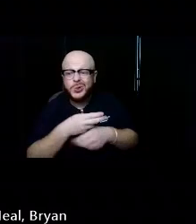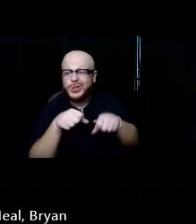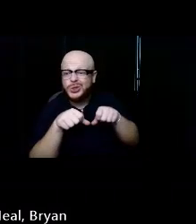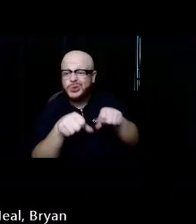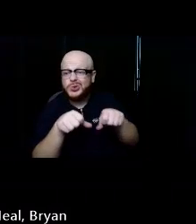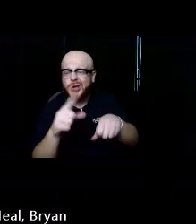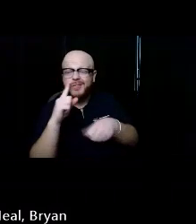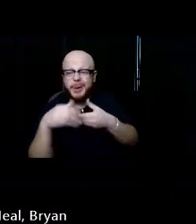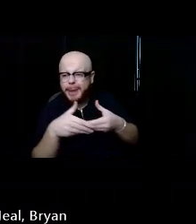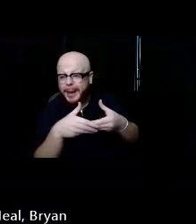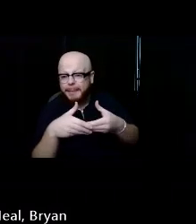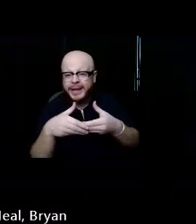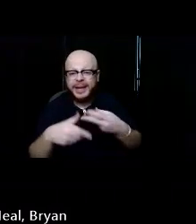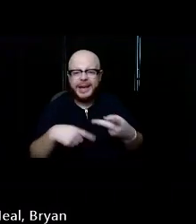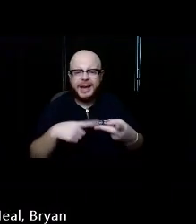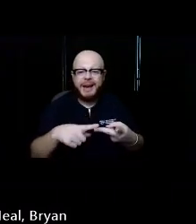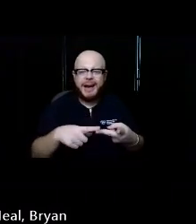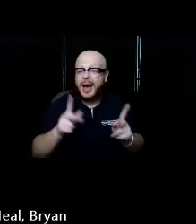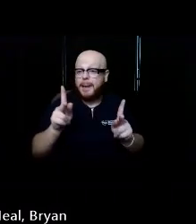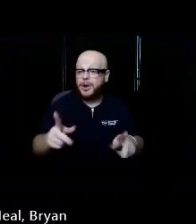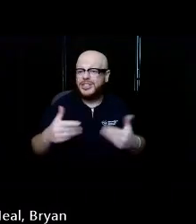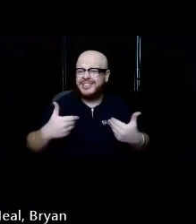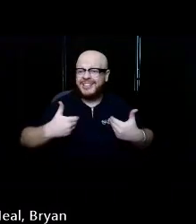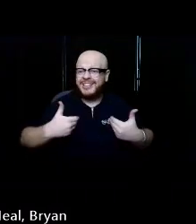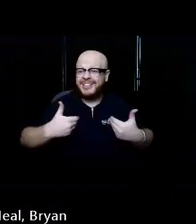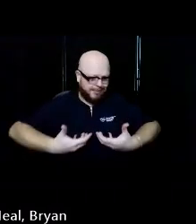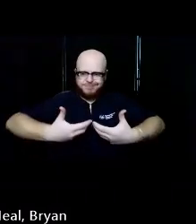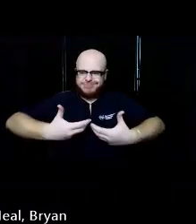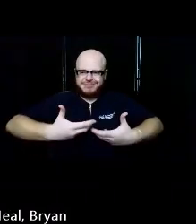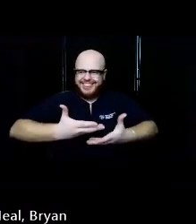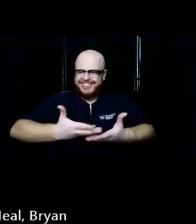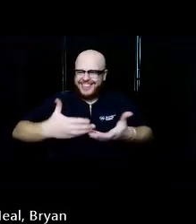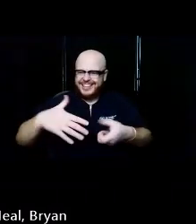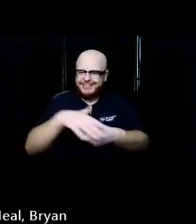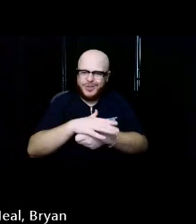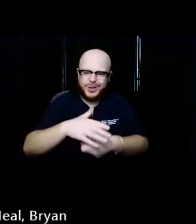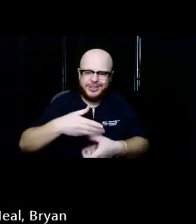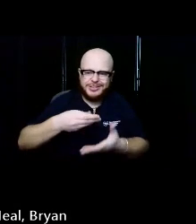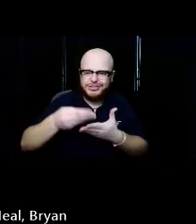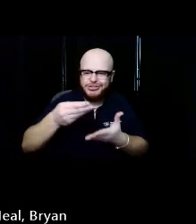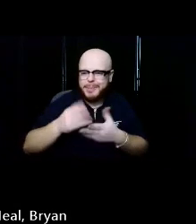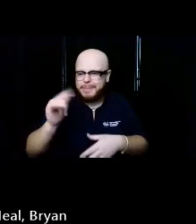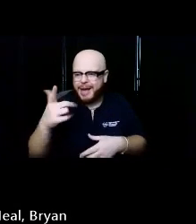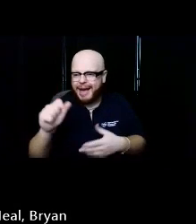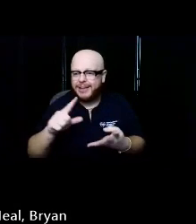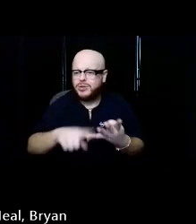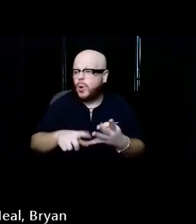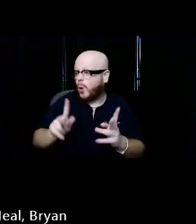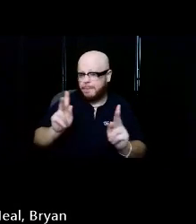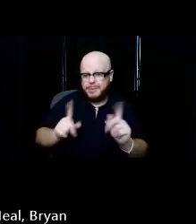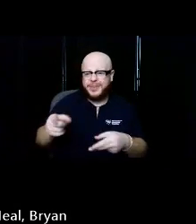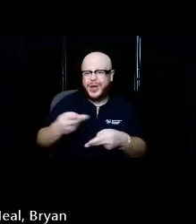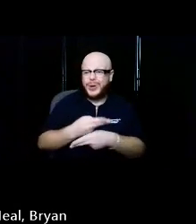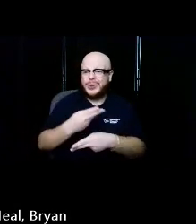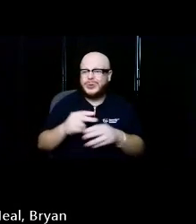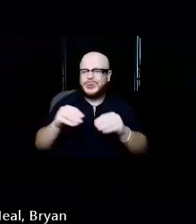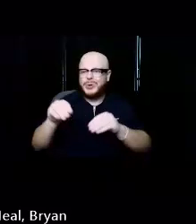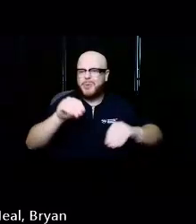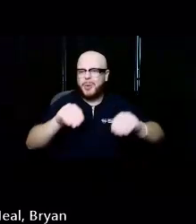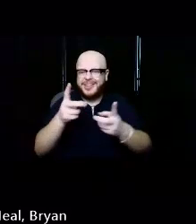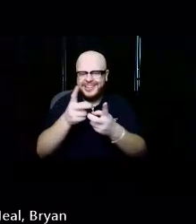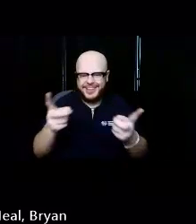devices. Okay, now that we've discussed a few examples of universal design, we'd like to share how sensory inclusion relates to